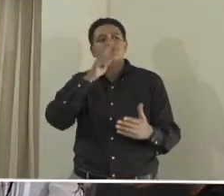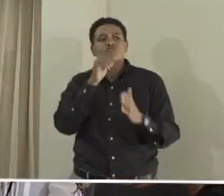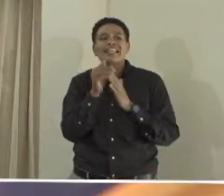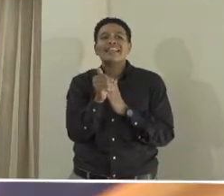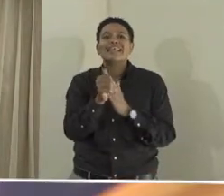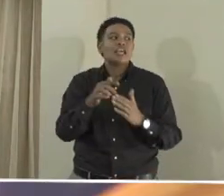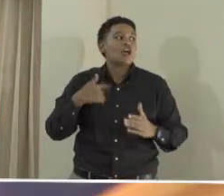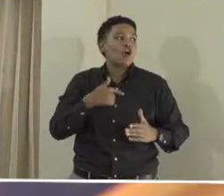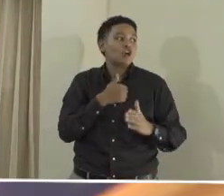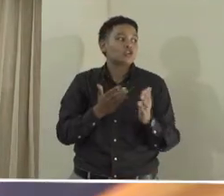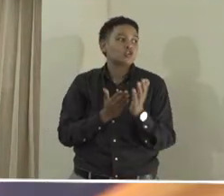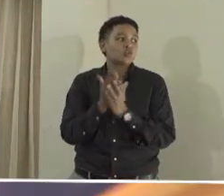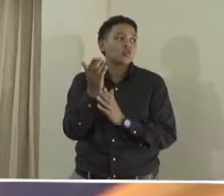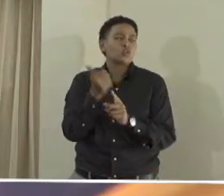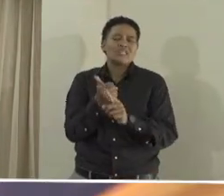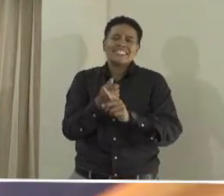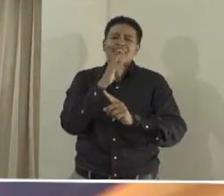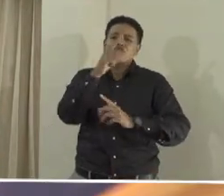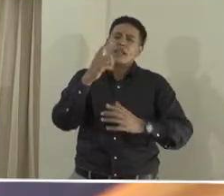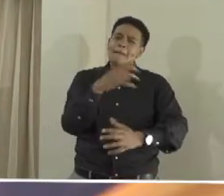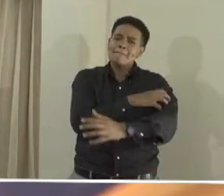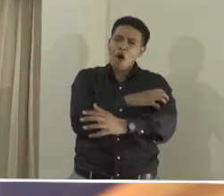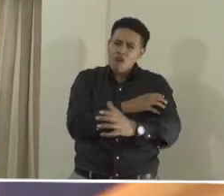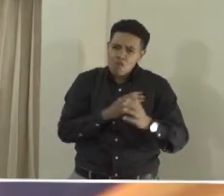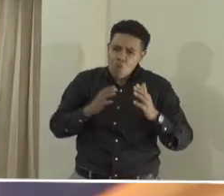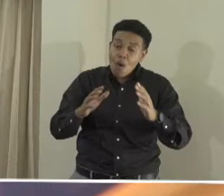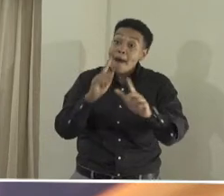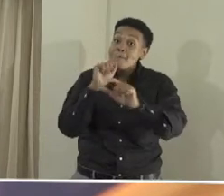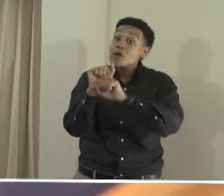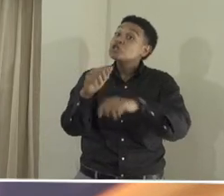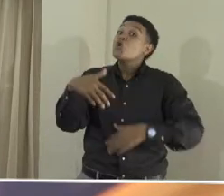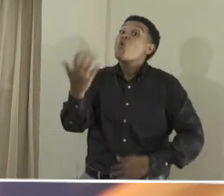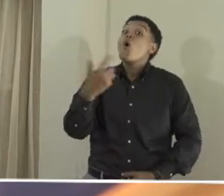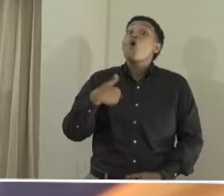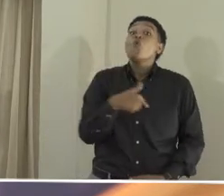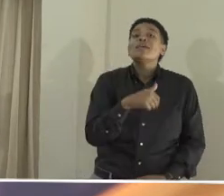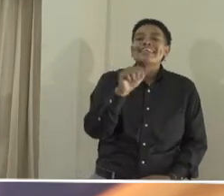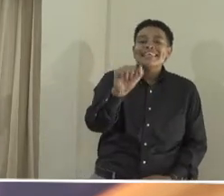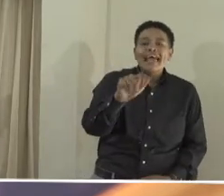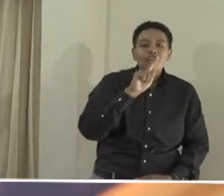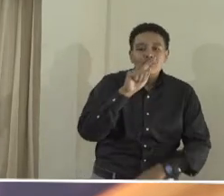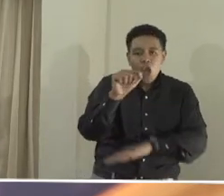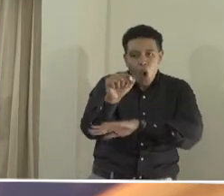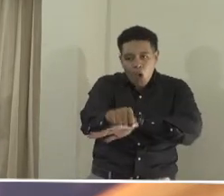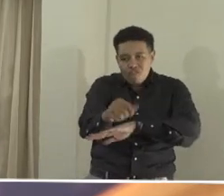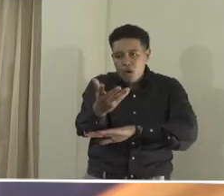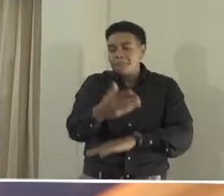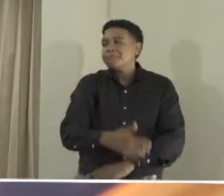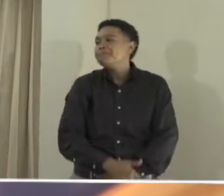leading us in a very powerful way to ensure we can overcome.